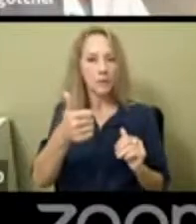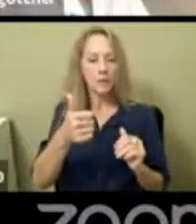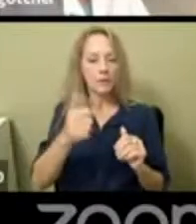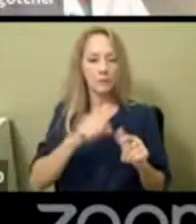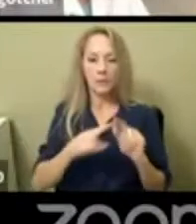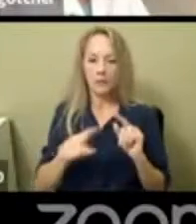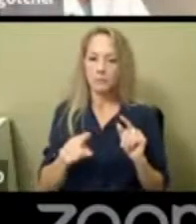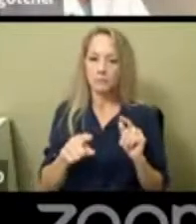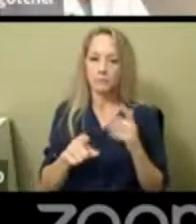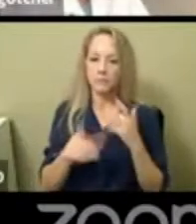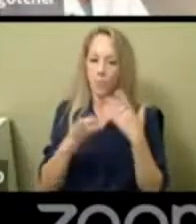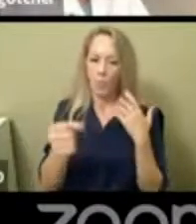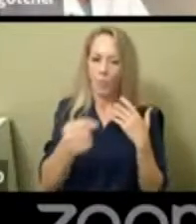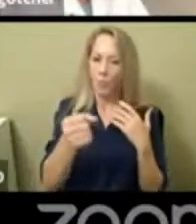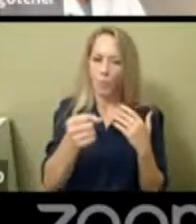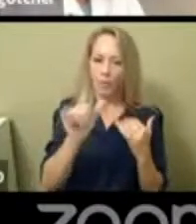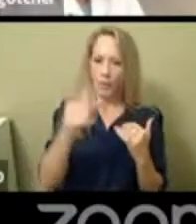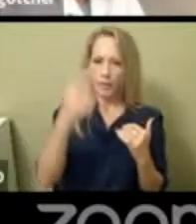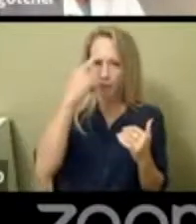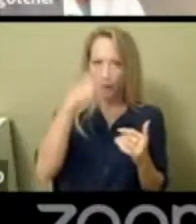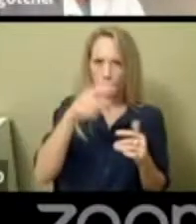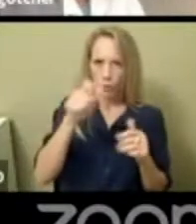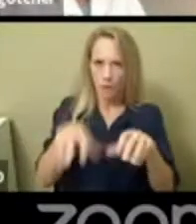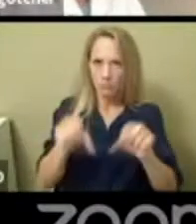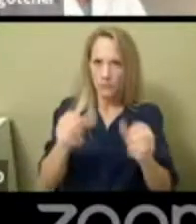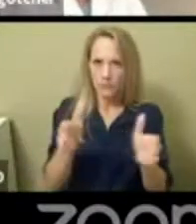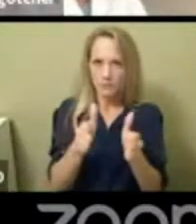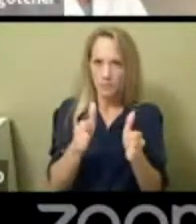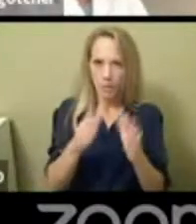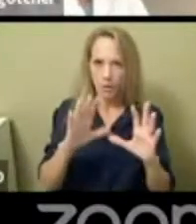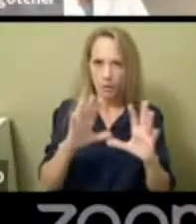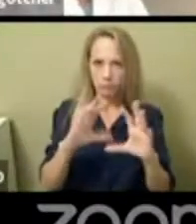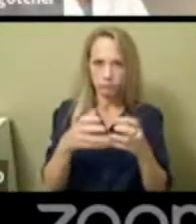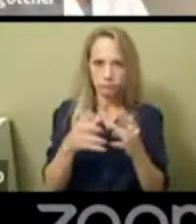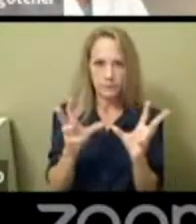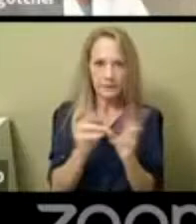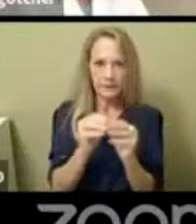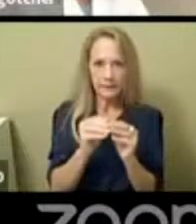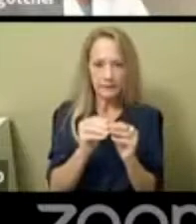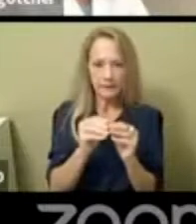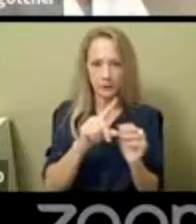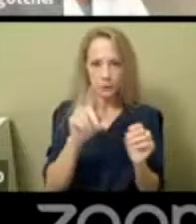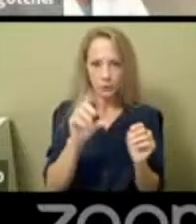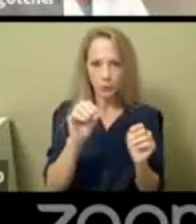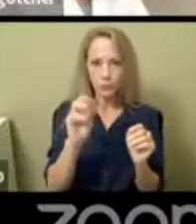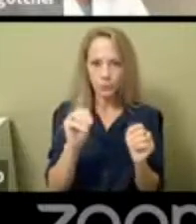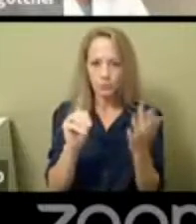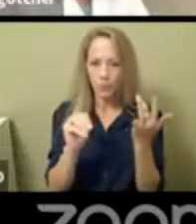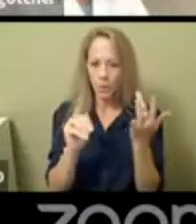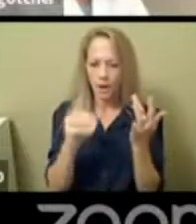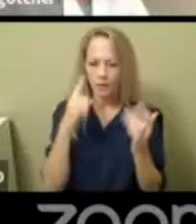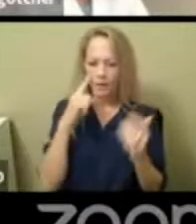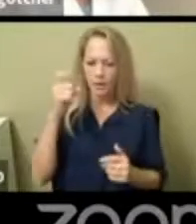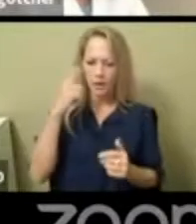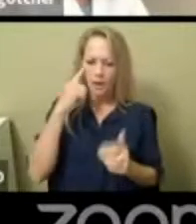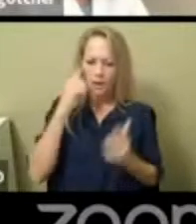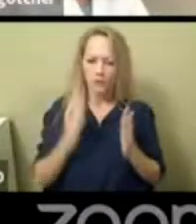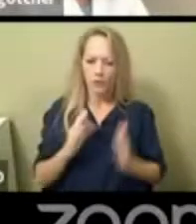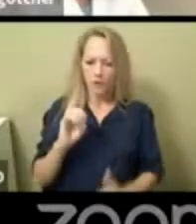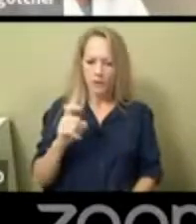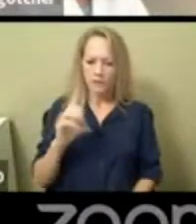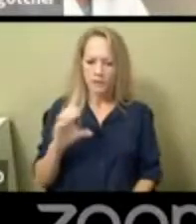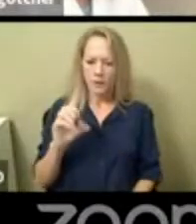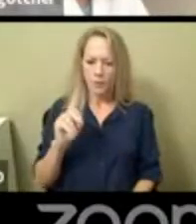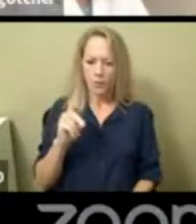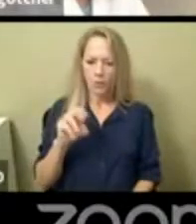you can do one of these small meetings by Zoom, because I think the governor's executive order may only